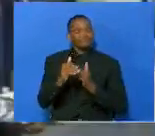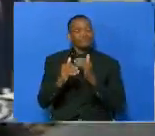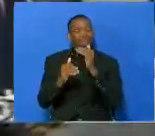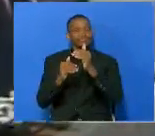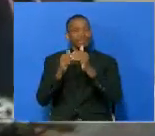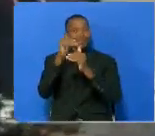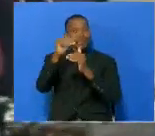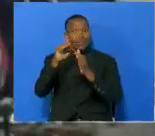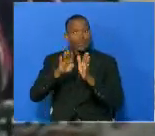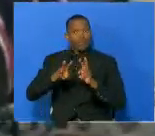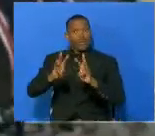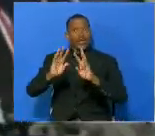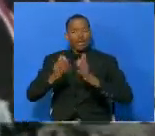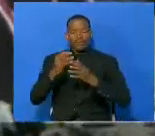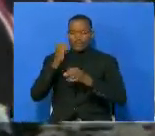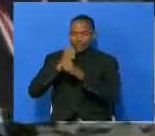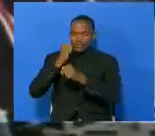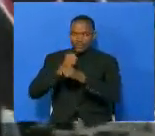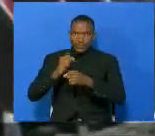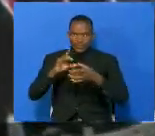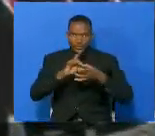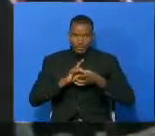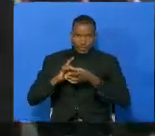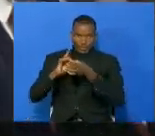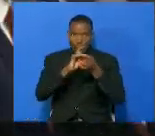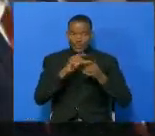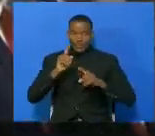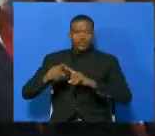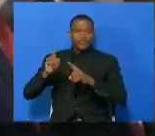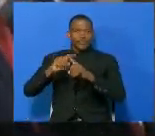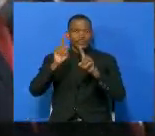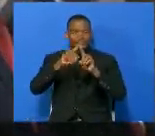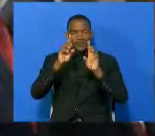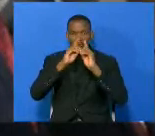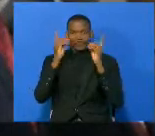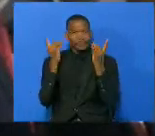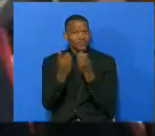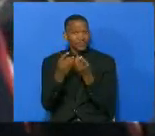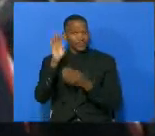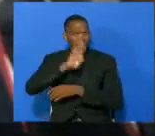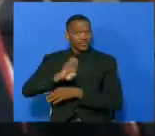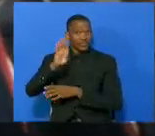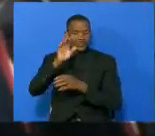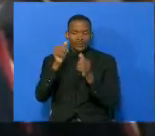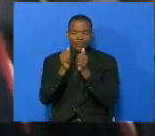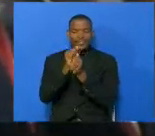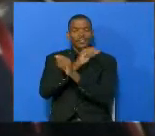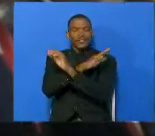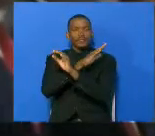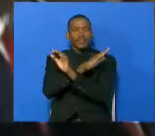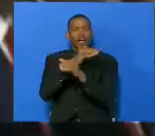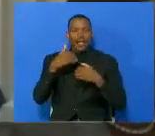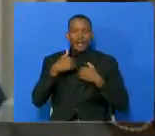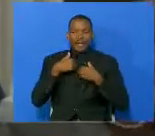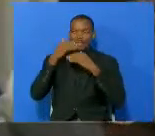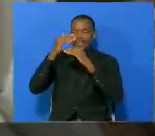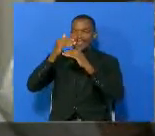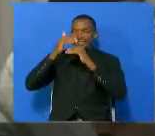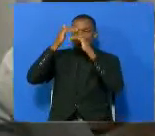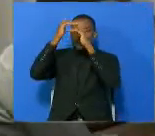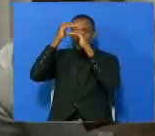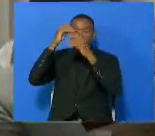le mosepele wa tirisanommogo mo mehameng e e harologaneng. Mafatshe a Botswana le Zambia a ipeetse seelo sa go